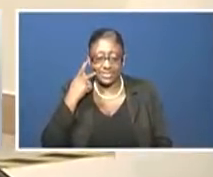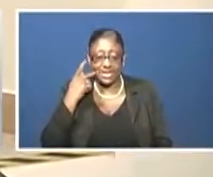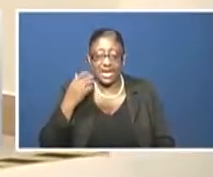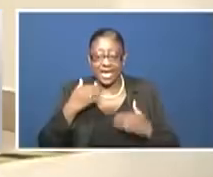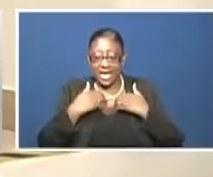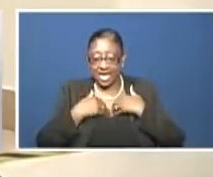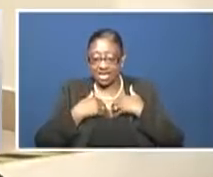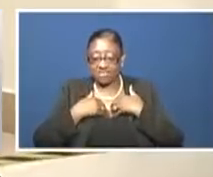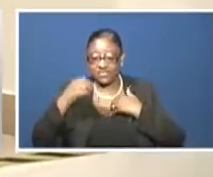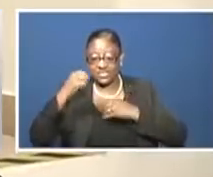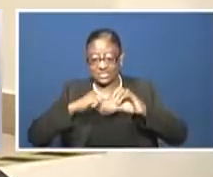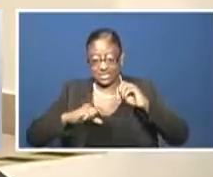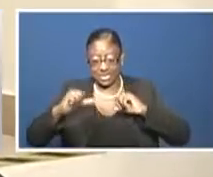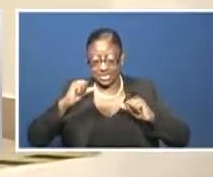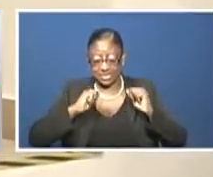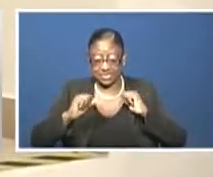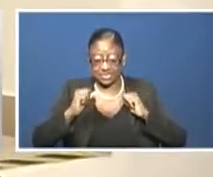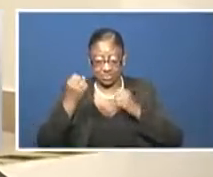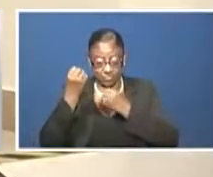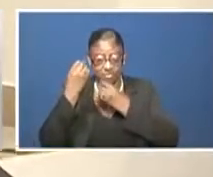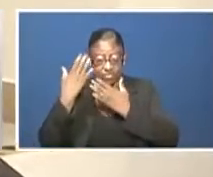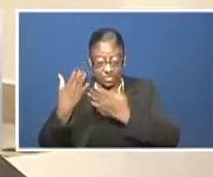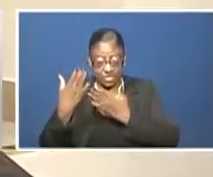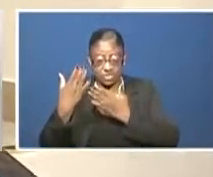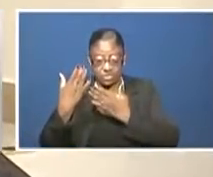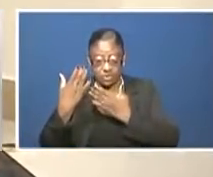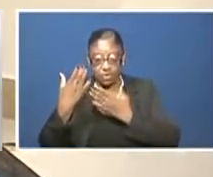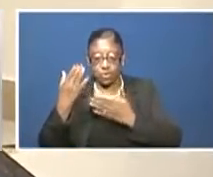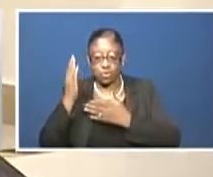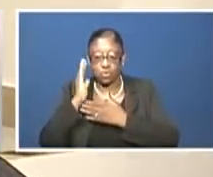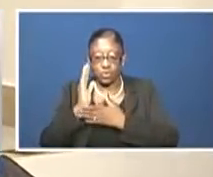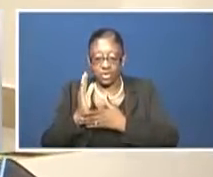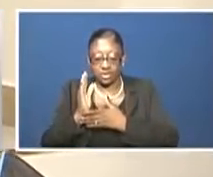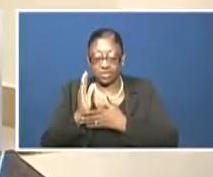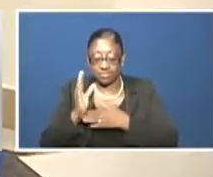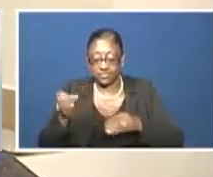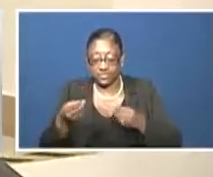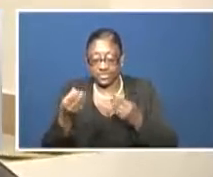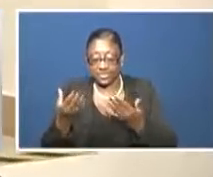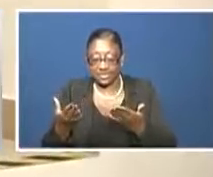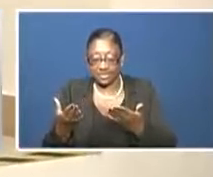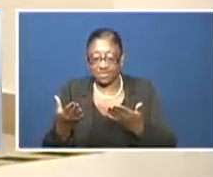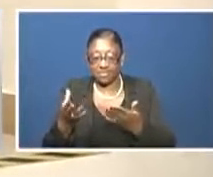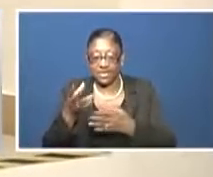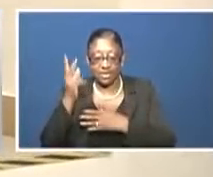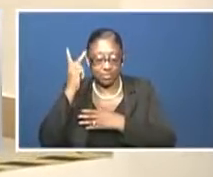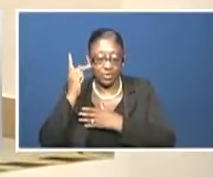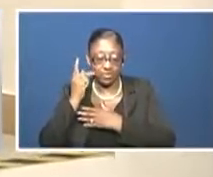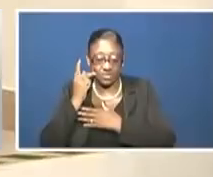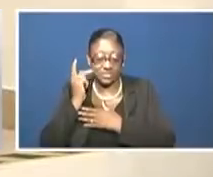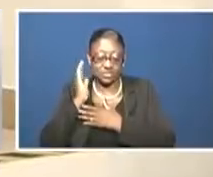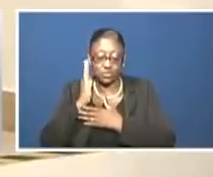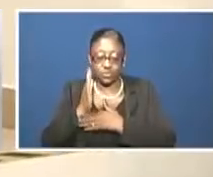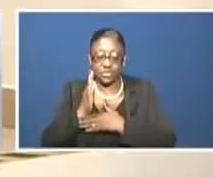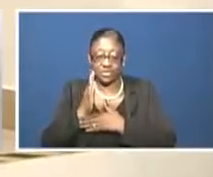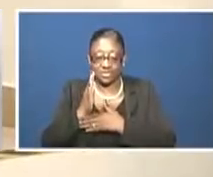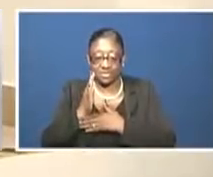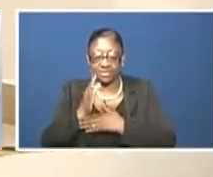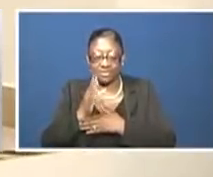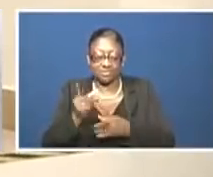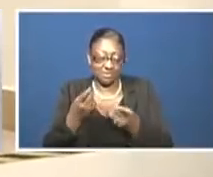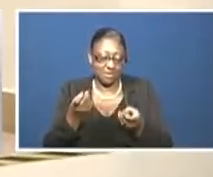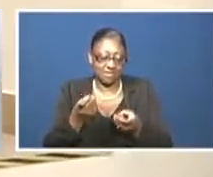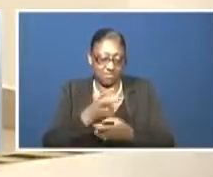scientific information, the evidence to support the safety profile of the vaccine, that parents would absolutely have their kids